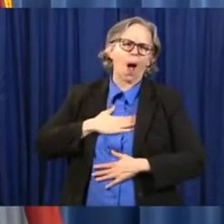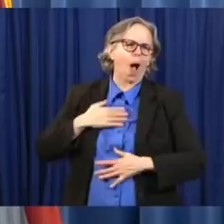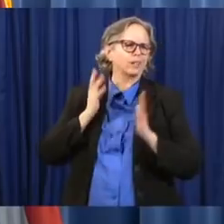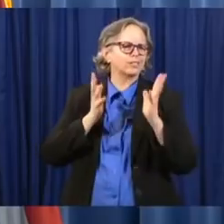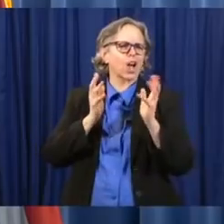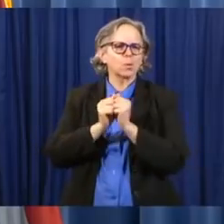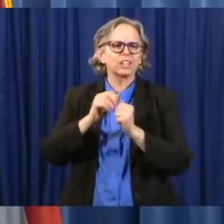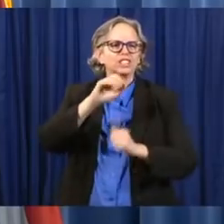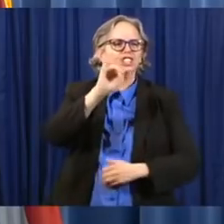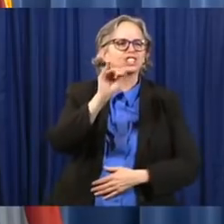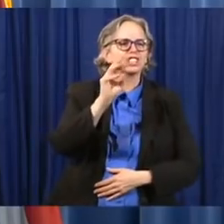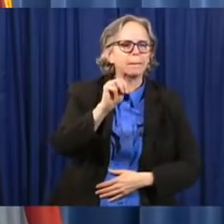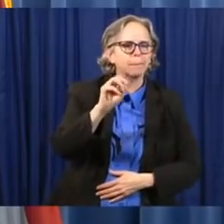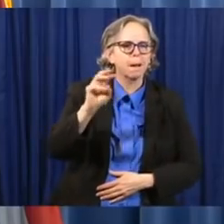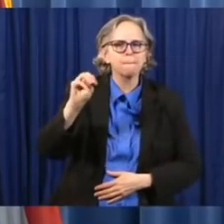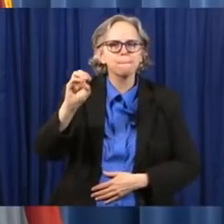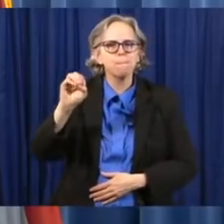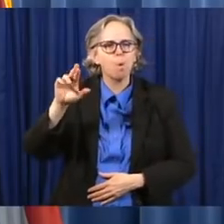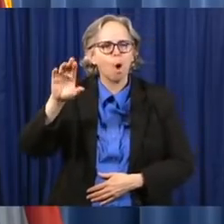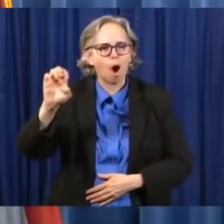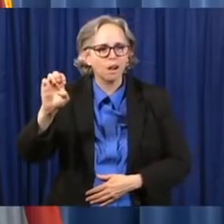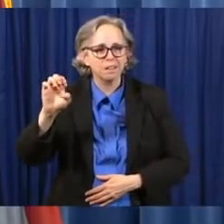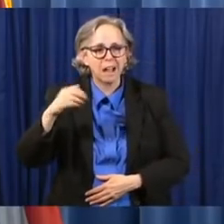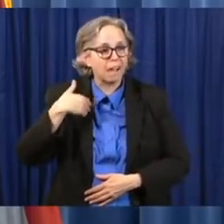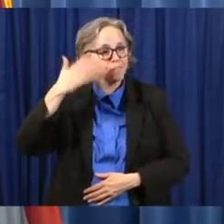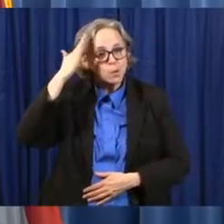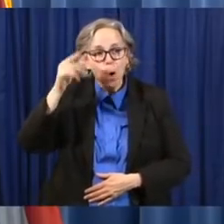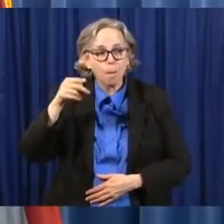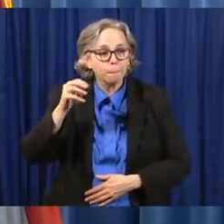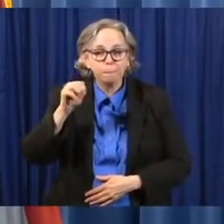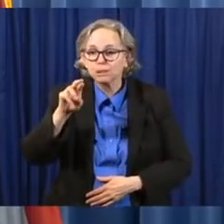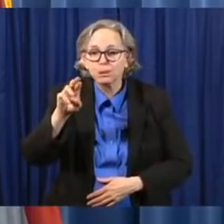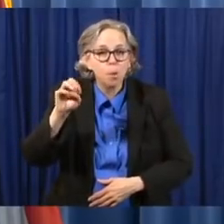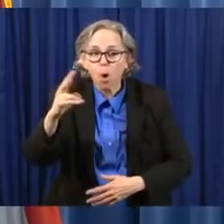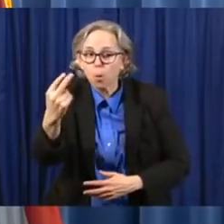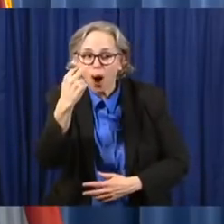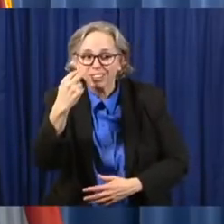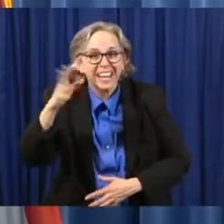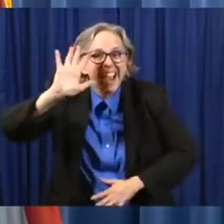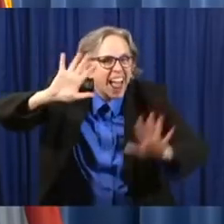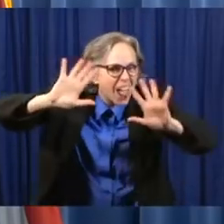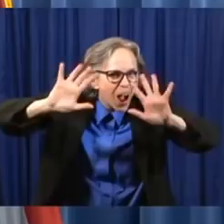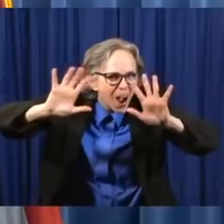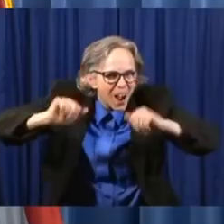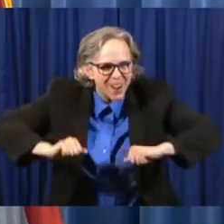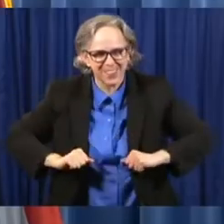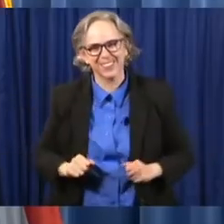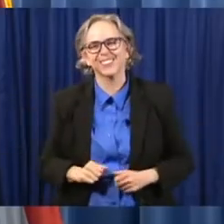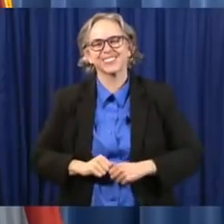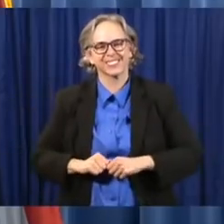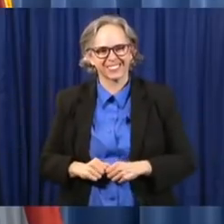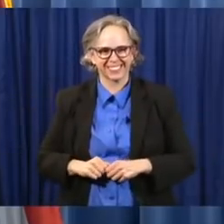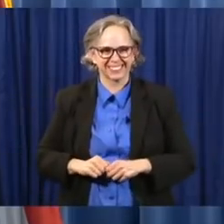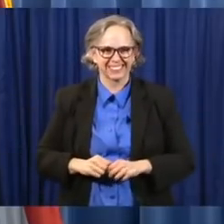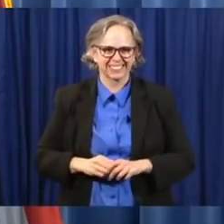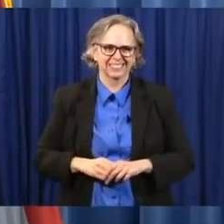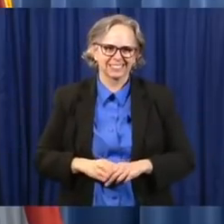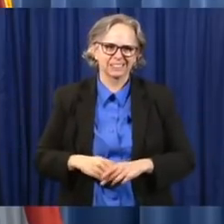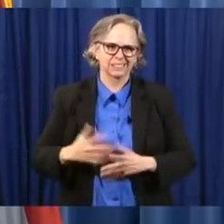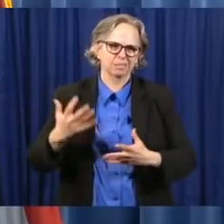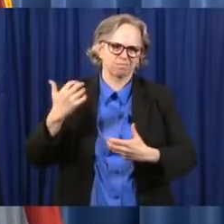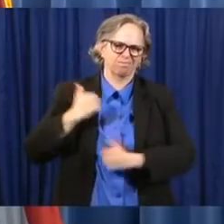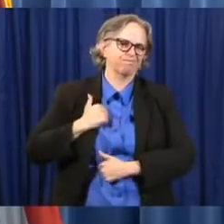if you're in Missouri watching this or not, but I want to give you a shout out. Dad served with Jim.